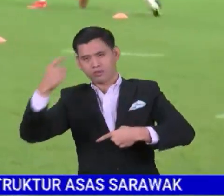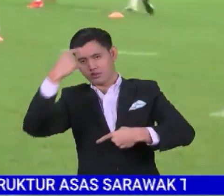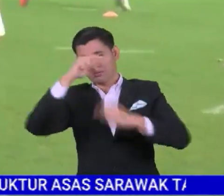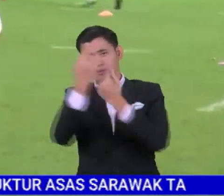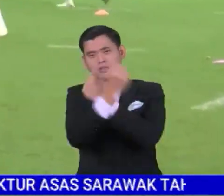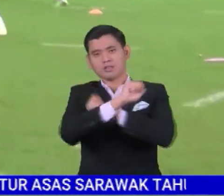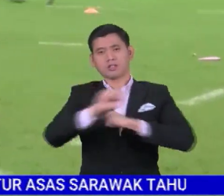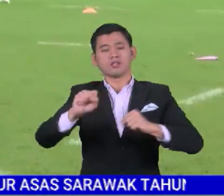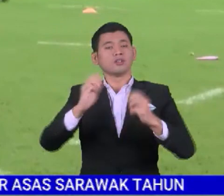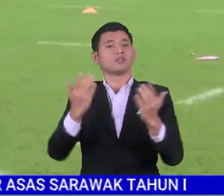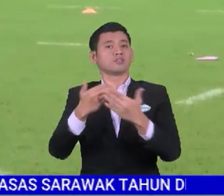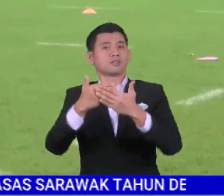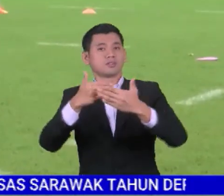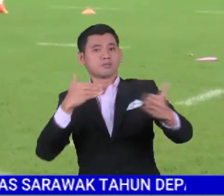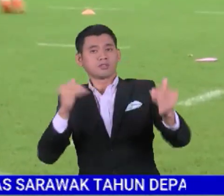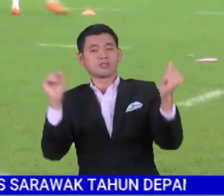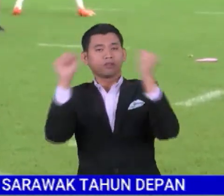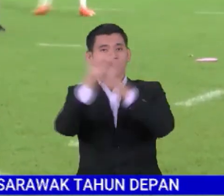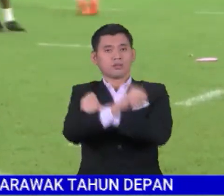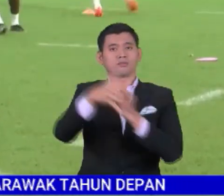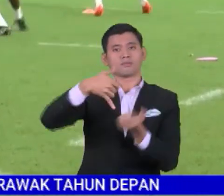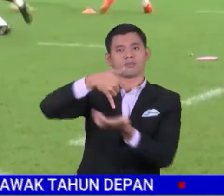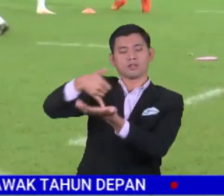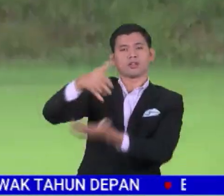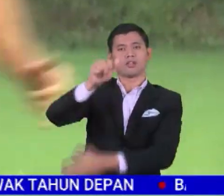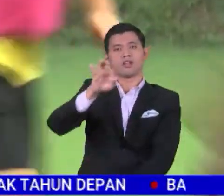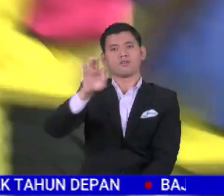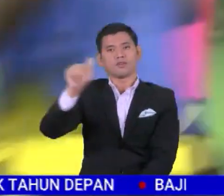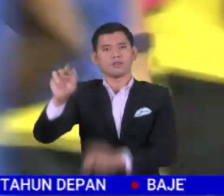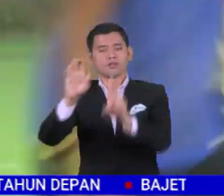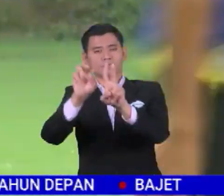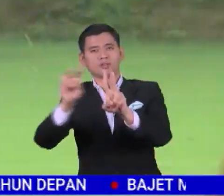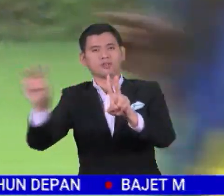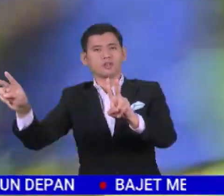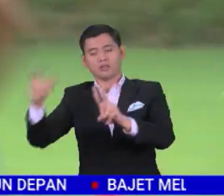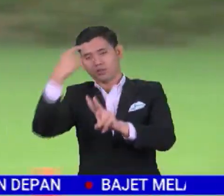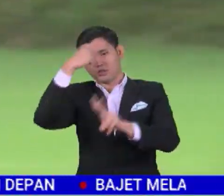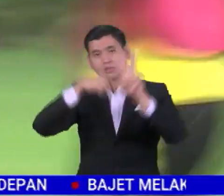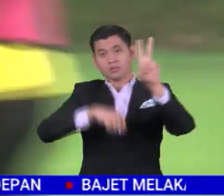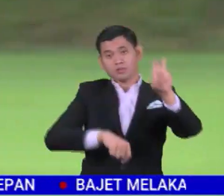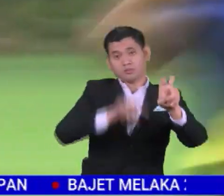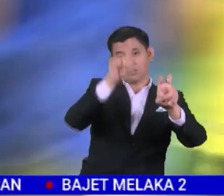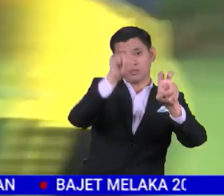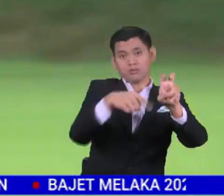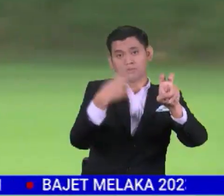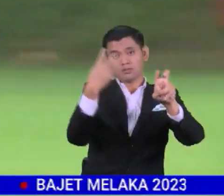memulakan cabaran Piala AFF 2022 pada 20 Disember ini.